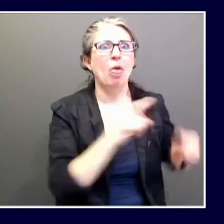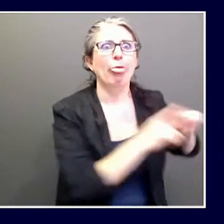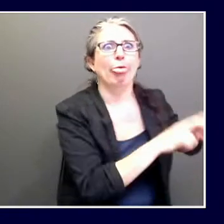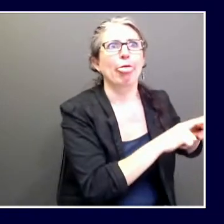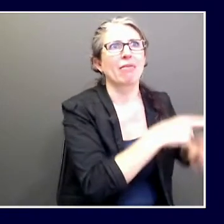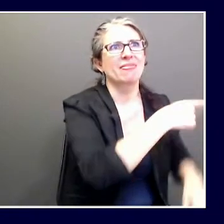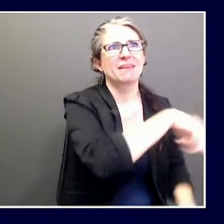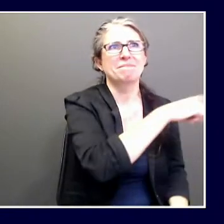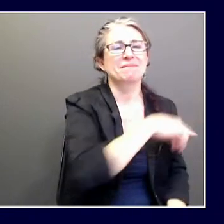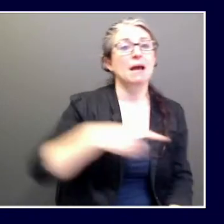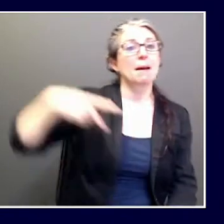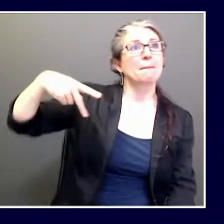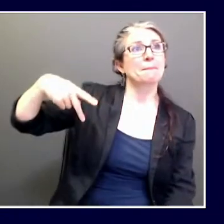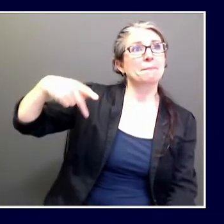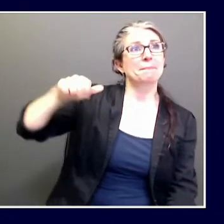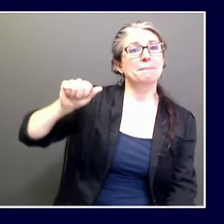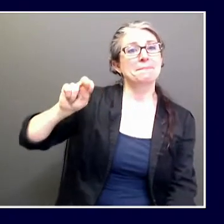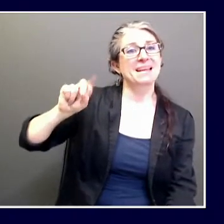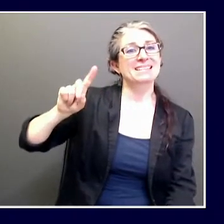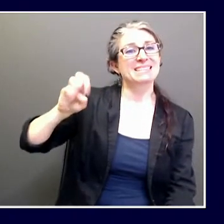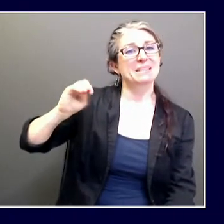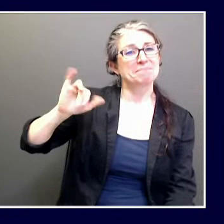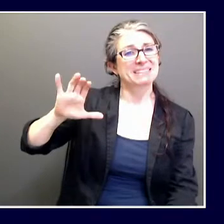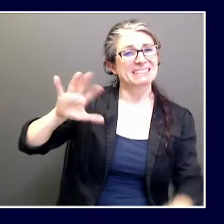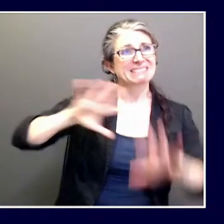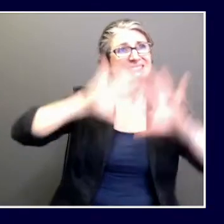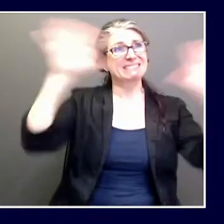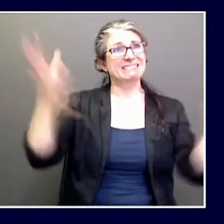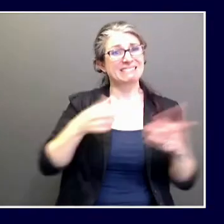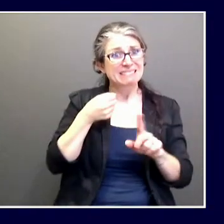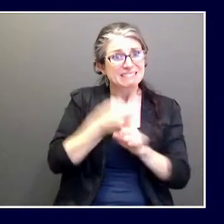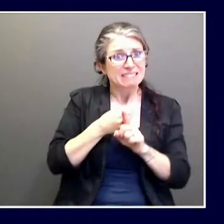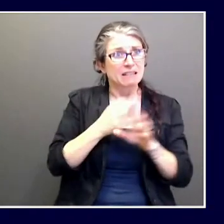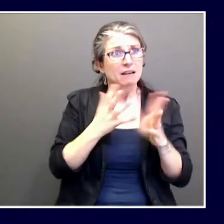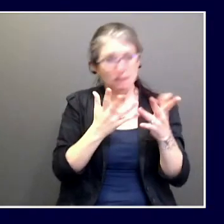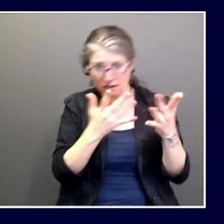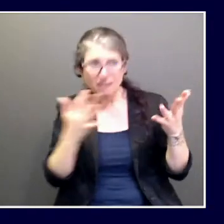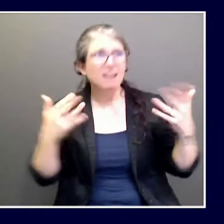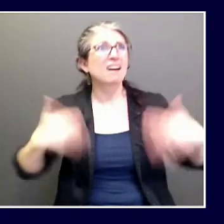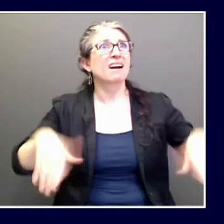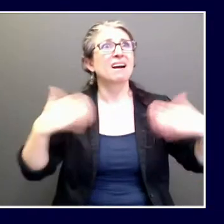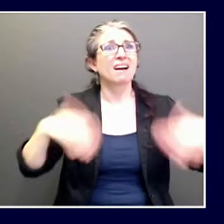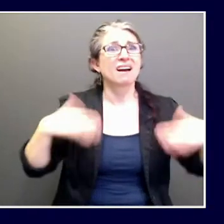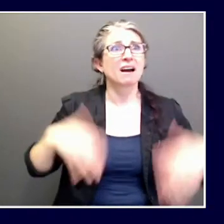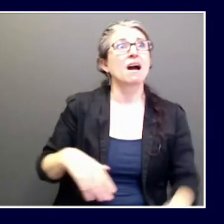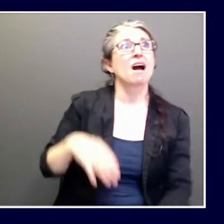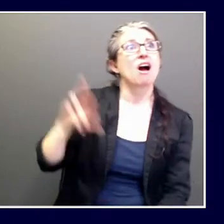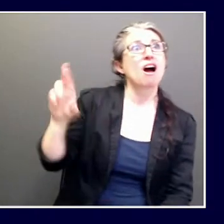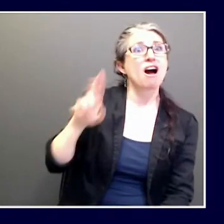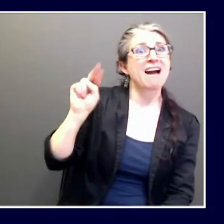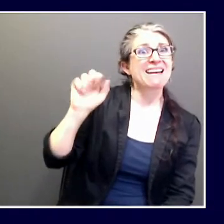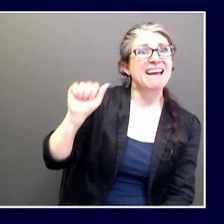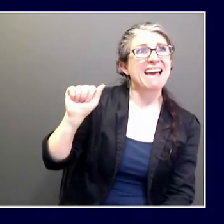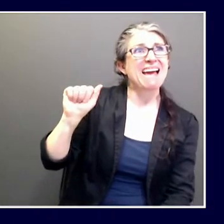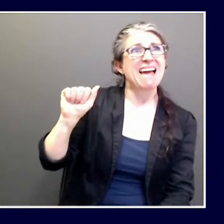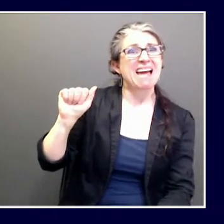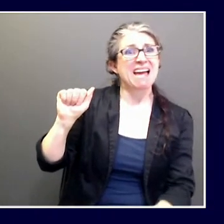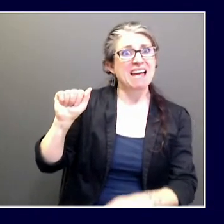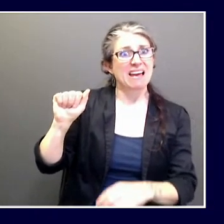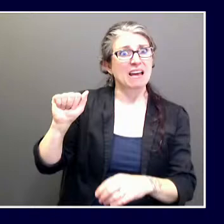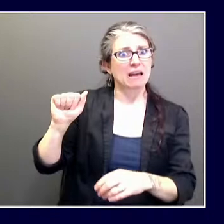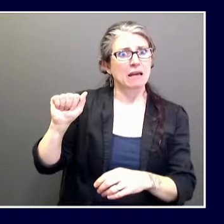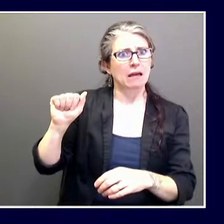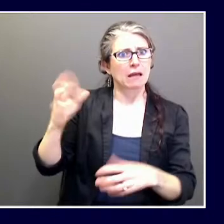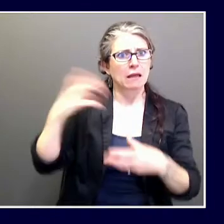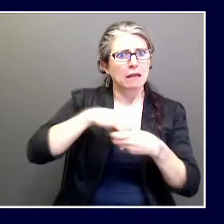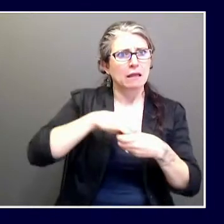characterizing the entire RNA fingerprint of any virus takes a few weeks. Right now in Maine, where we have some of the